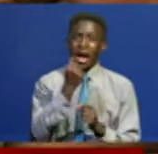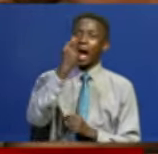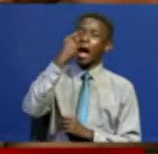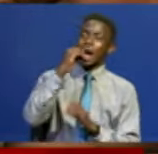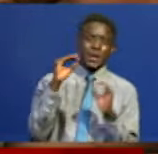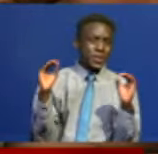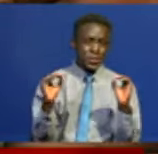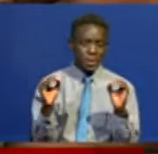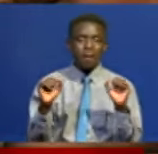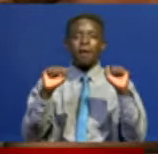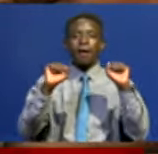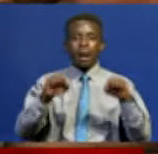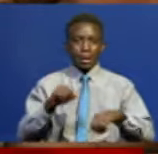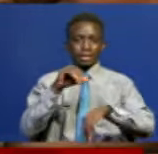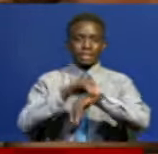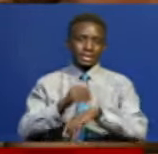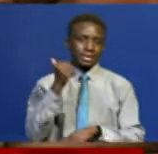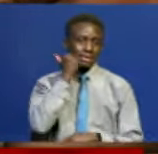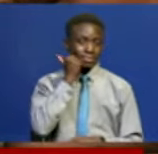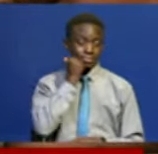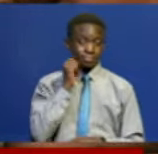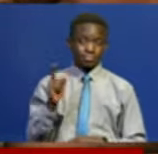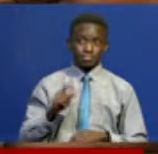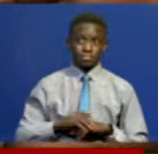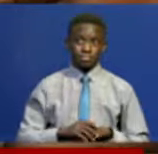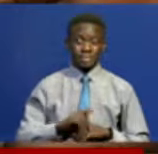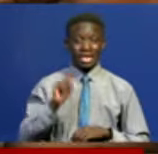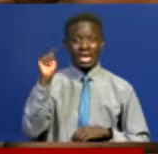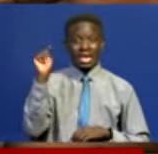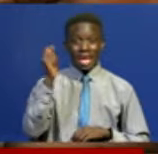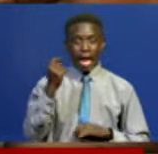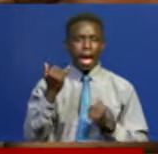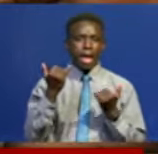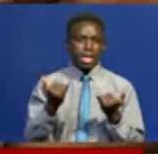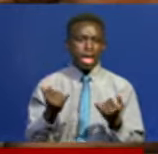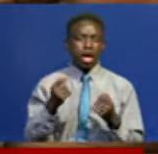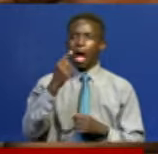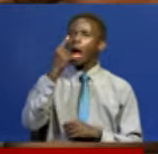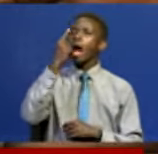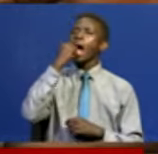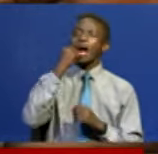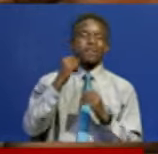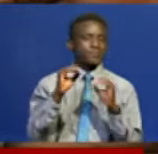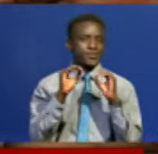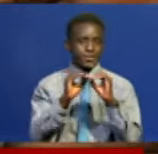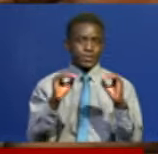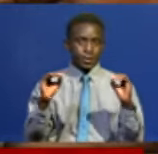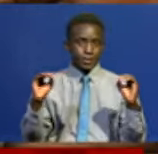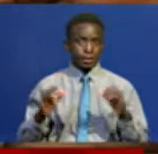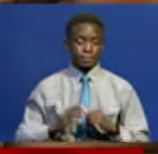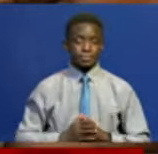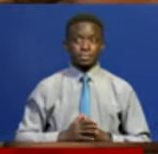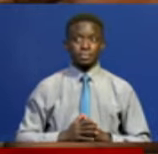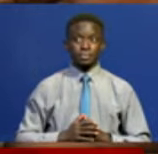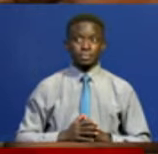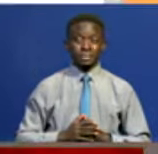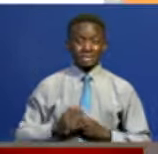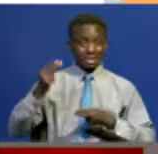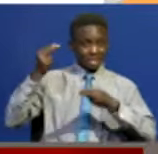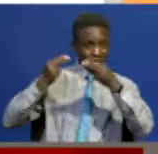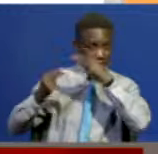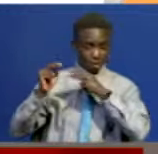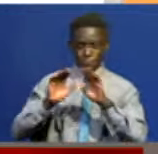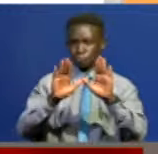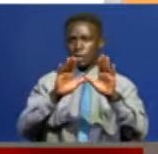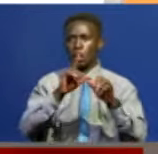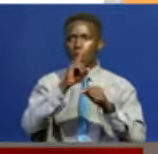disease. Kenya is certified to be polio-free. History of polio. In 1929, the first